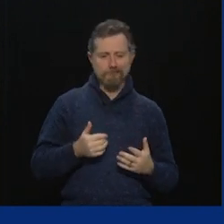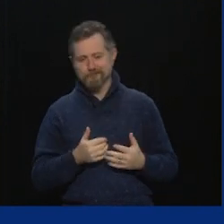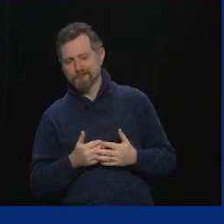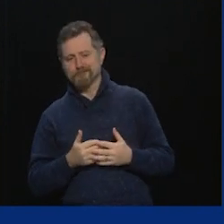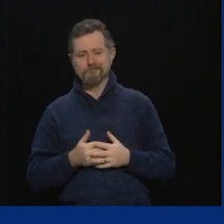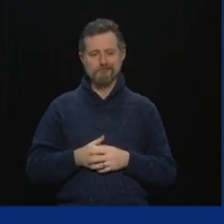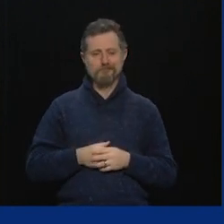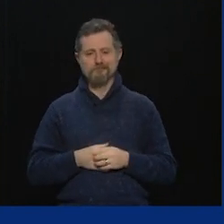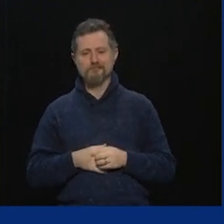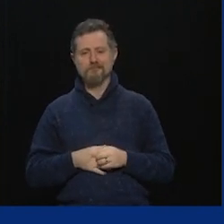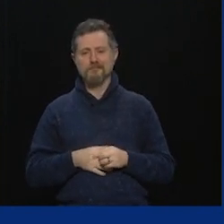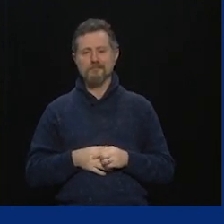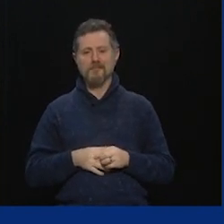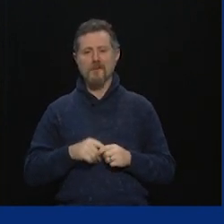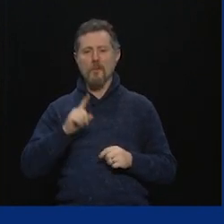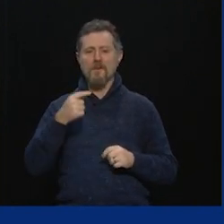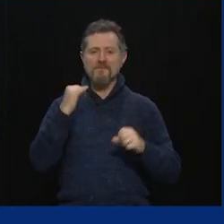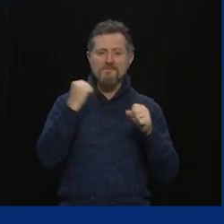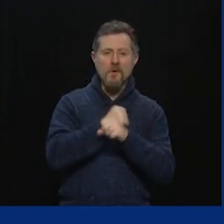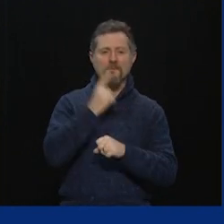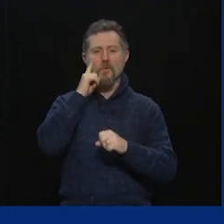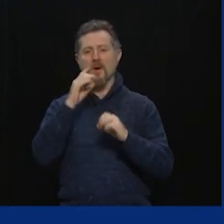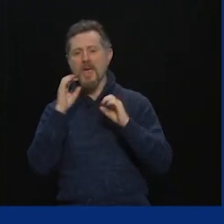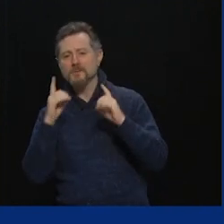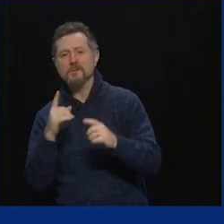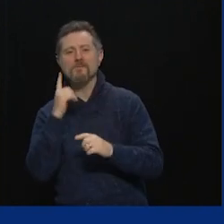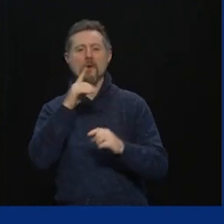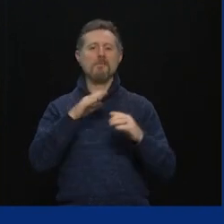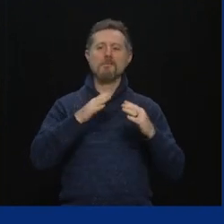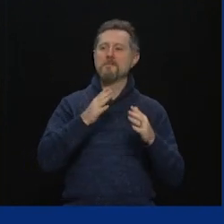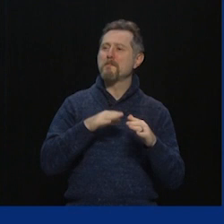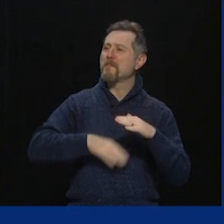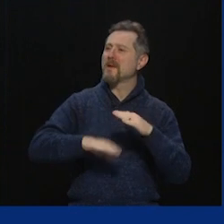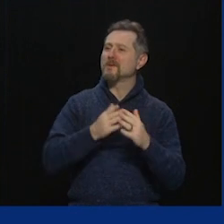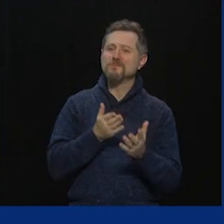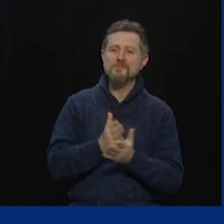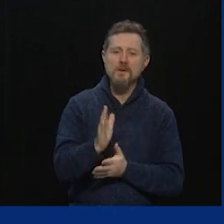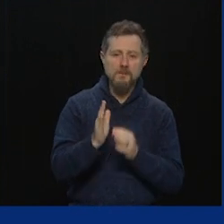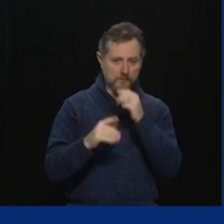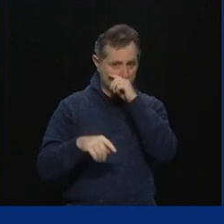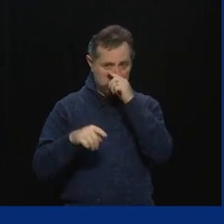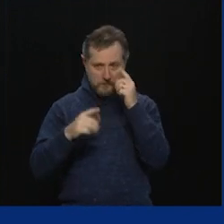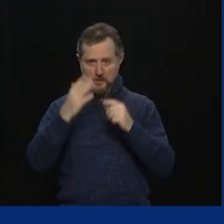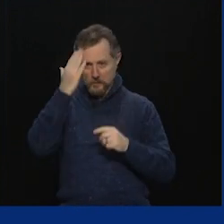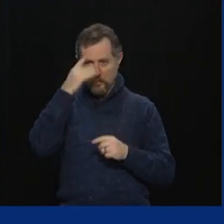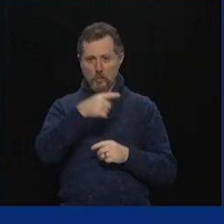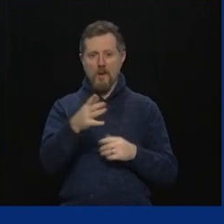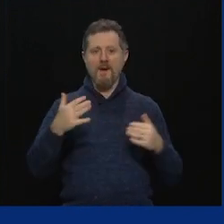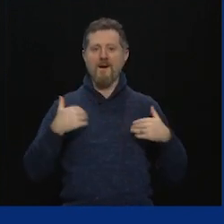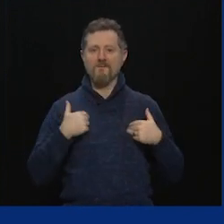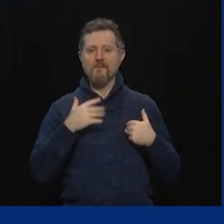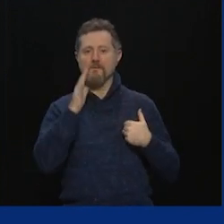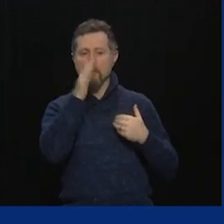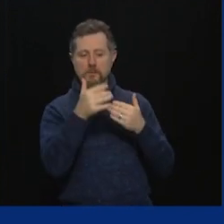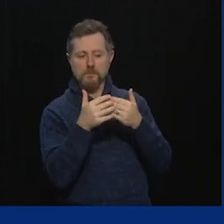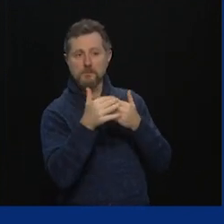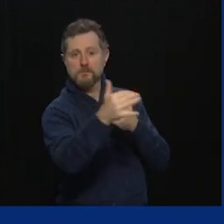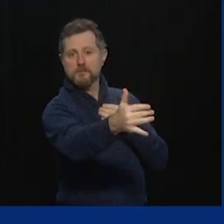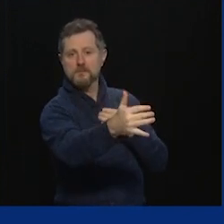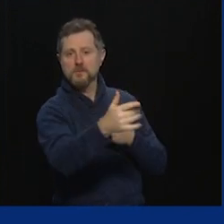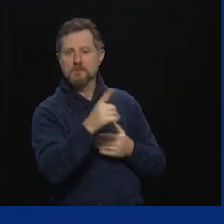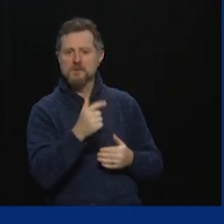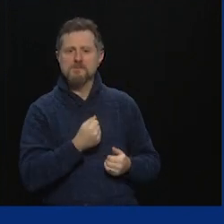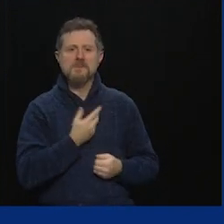for their education and very basic rights that they had. And now they knew they have a future where they can express themselves, they